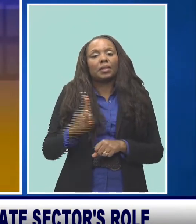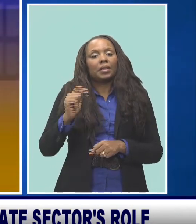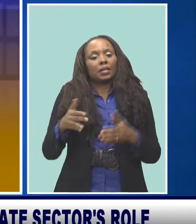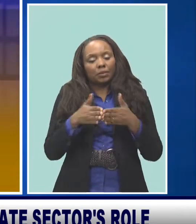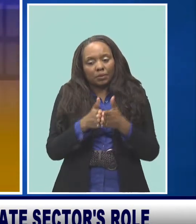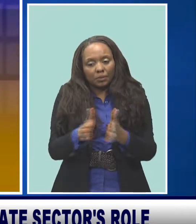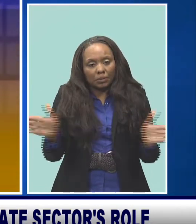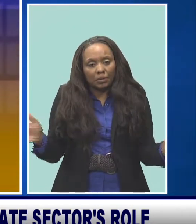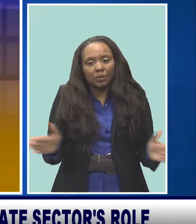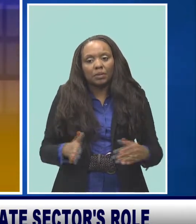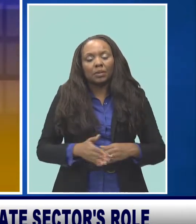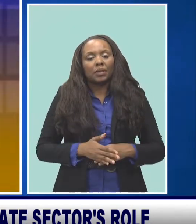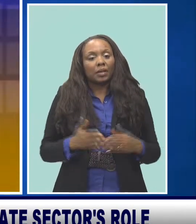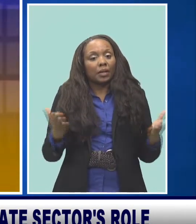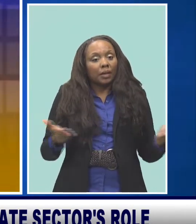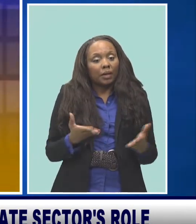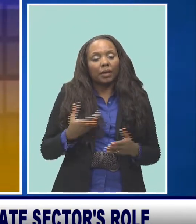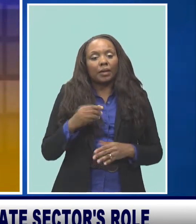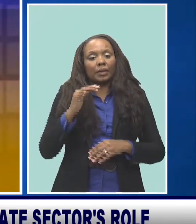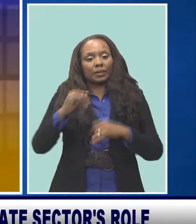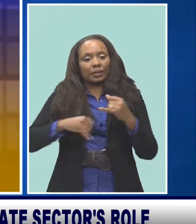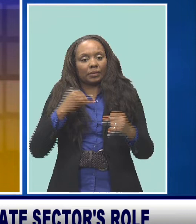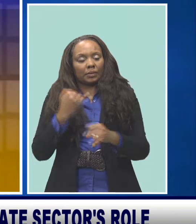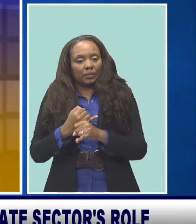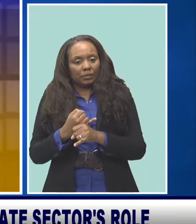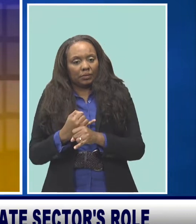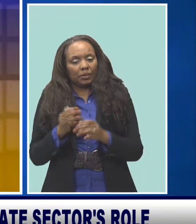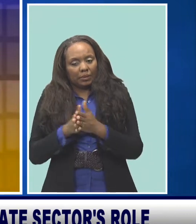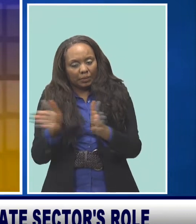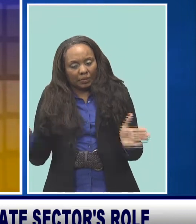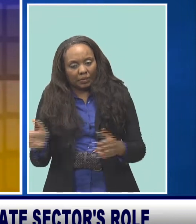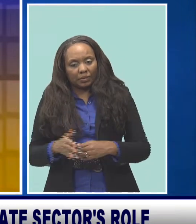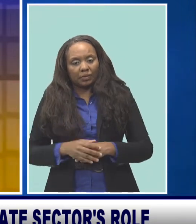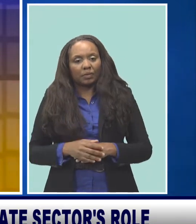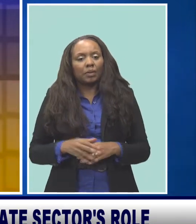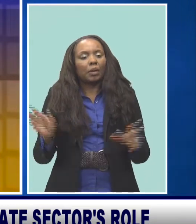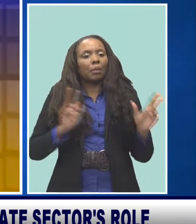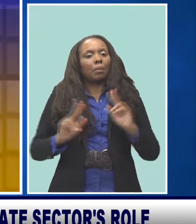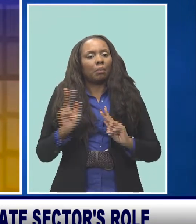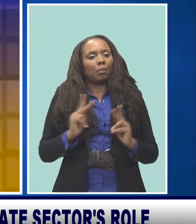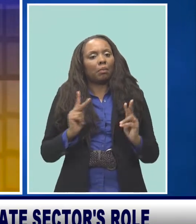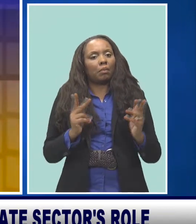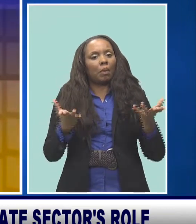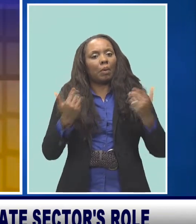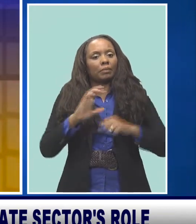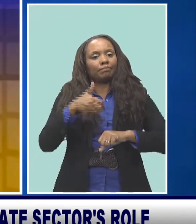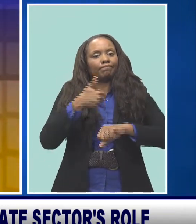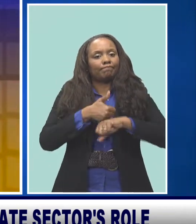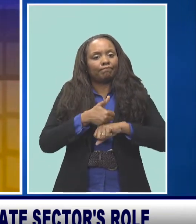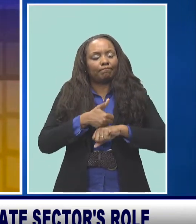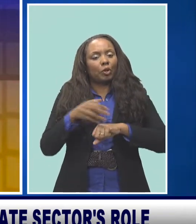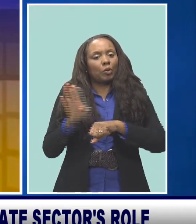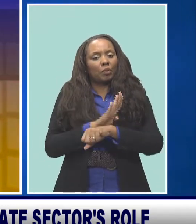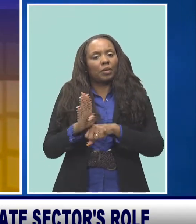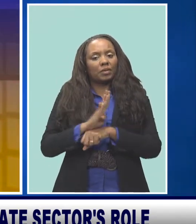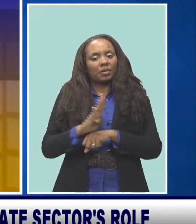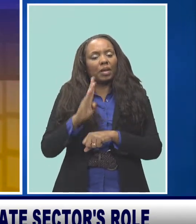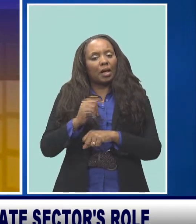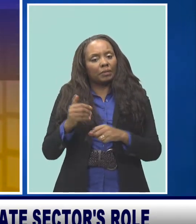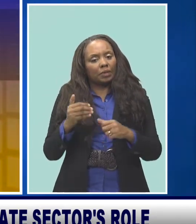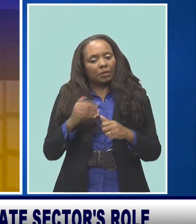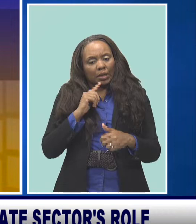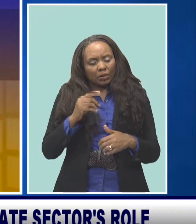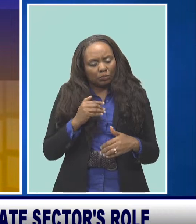expand, both domestically and internationally. Entrepreneurs will need to push the technological frontier, adopting